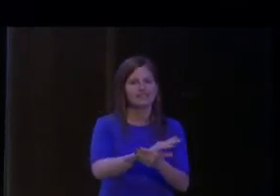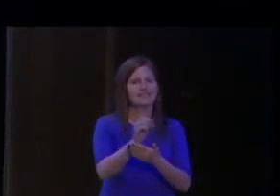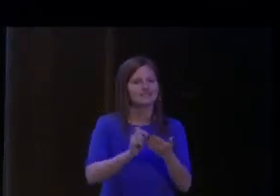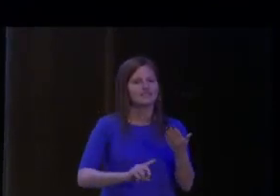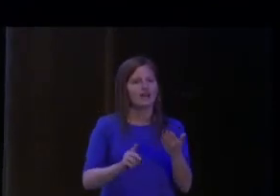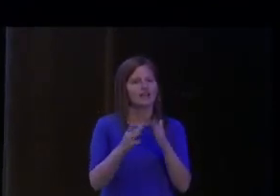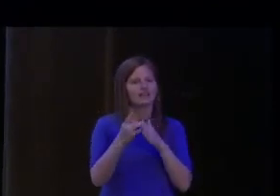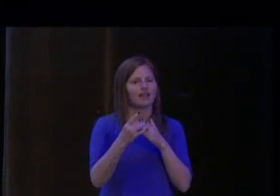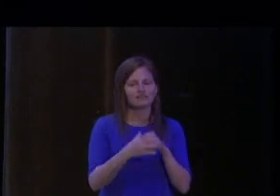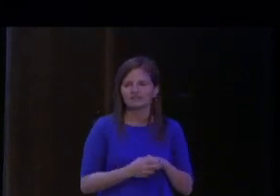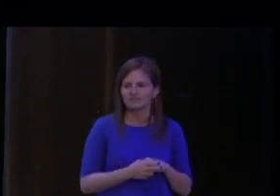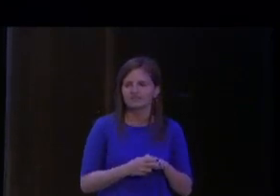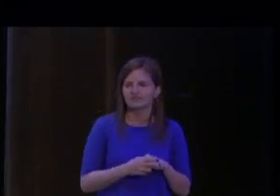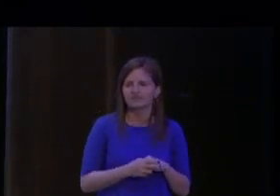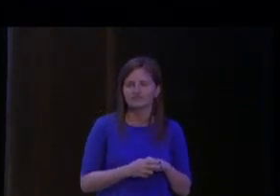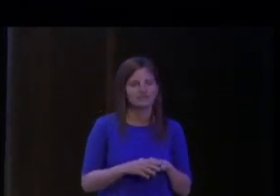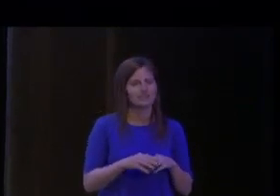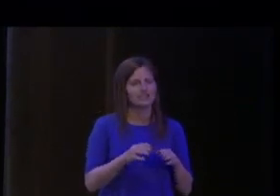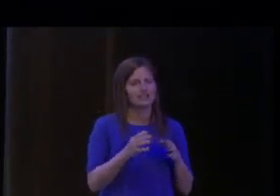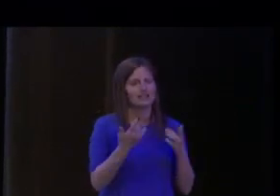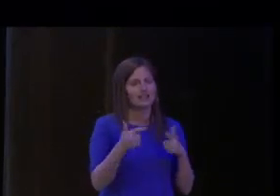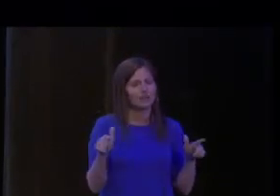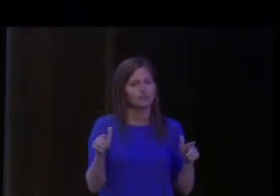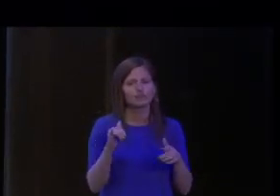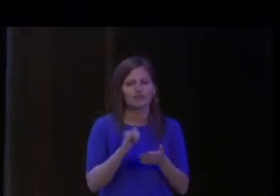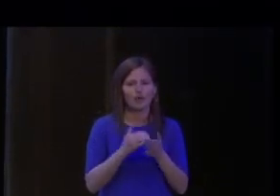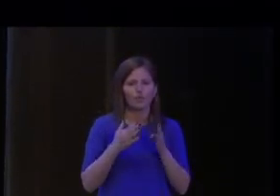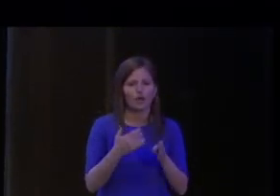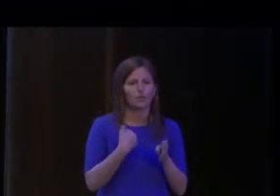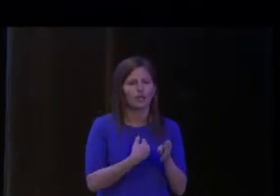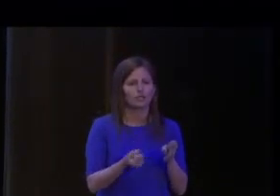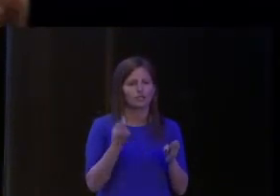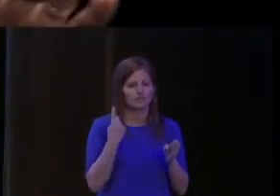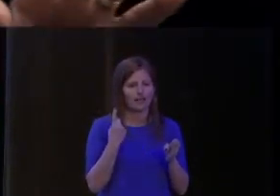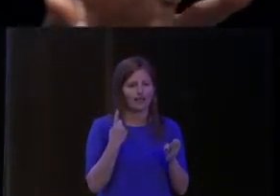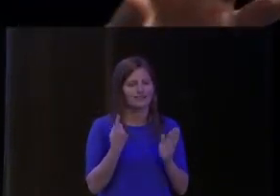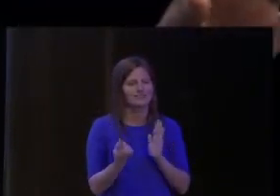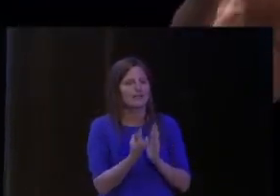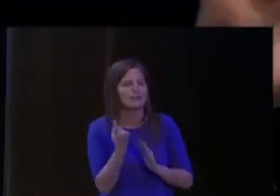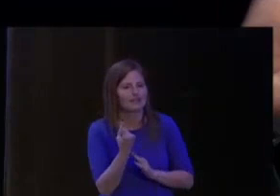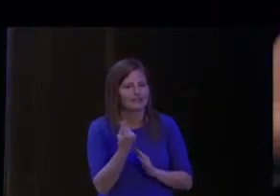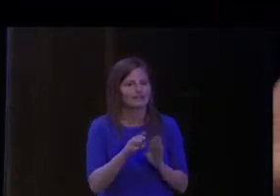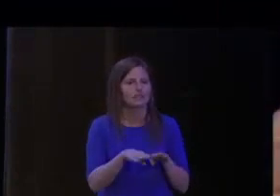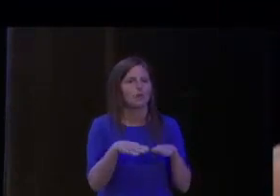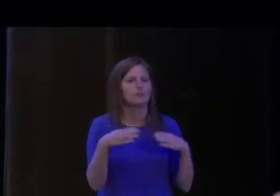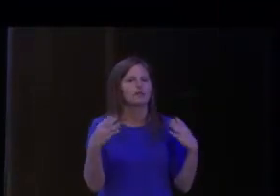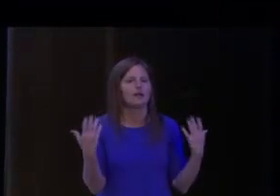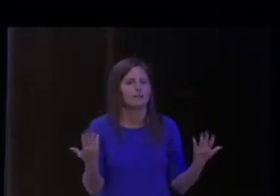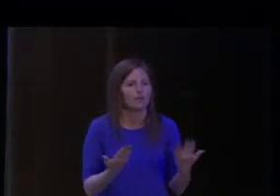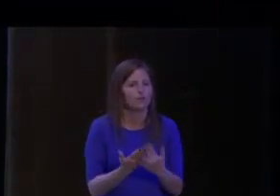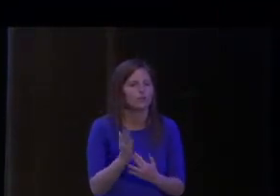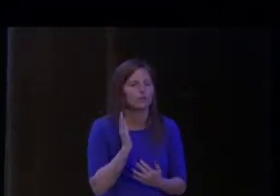divine guidance in a language and in a way that we can understand something is opening up